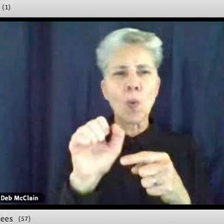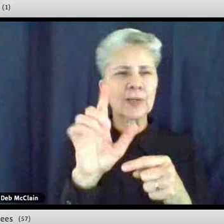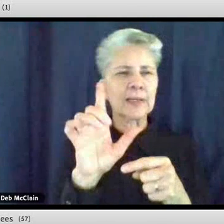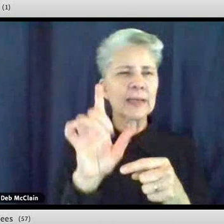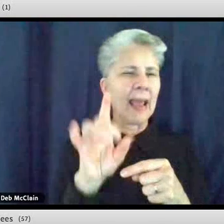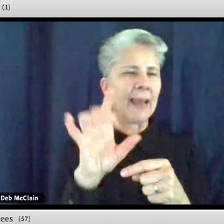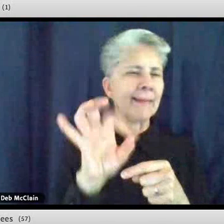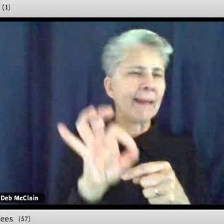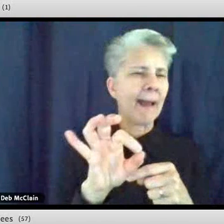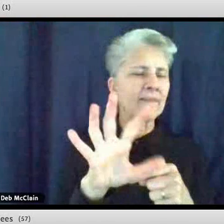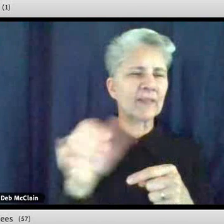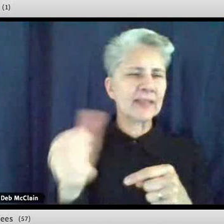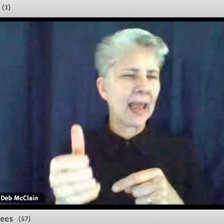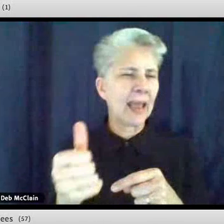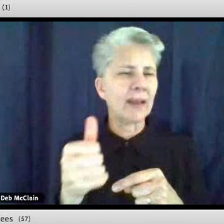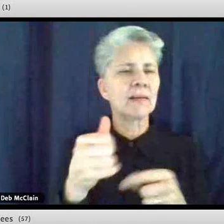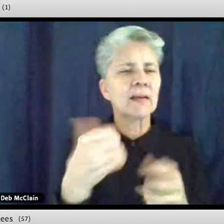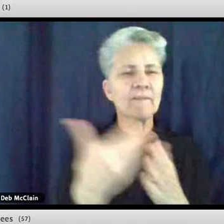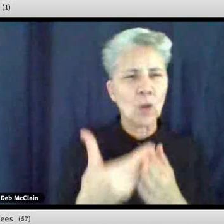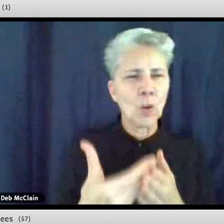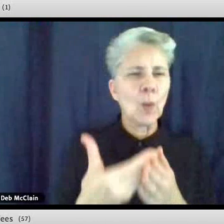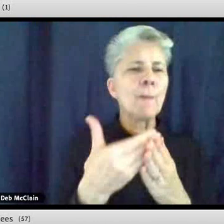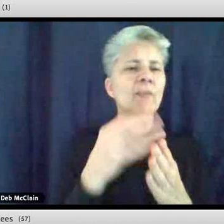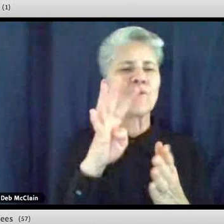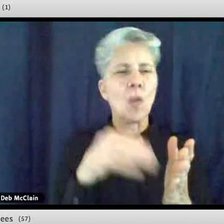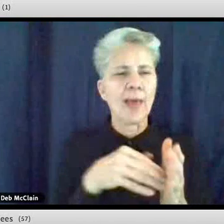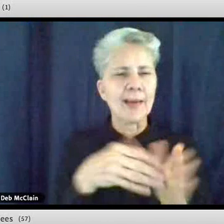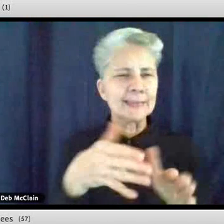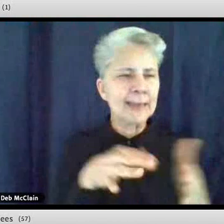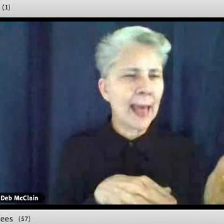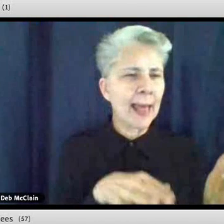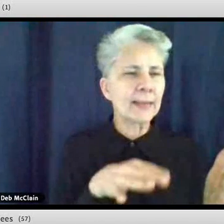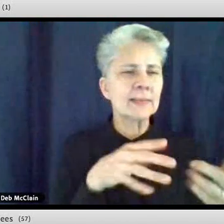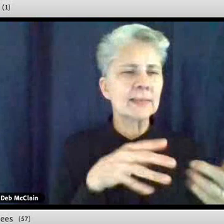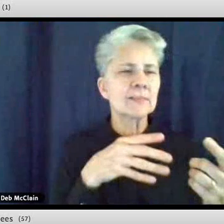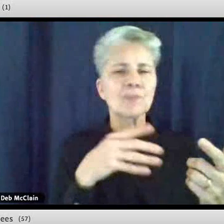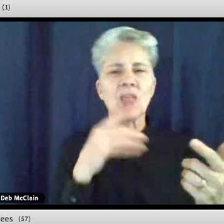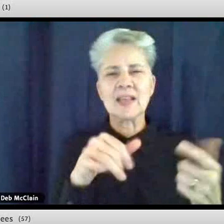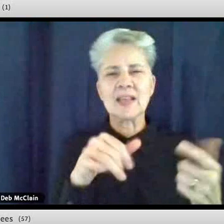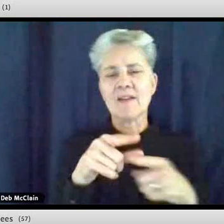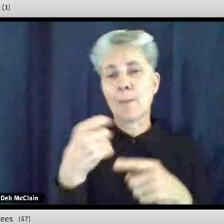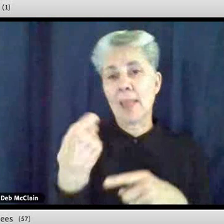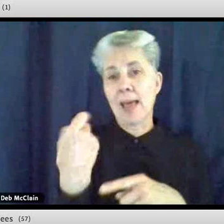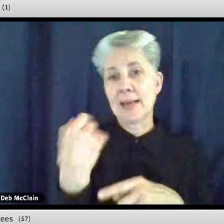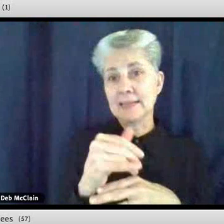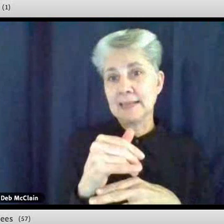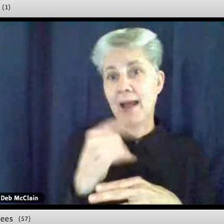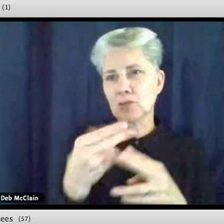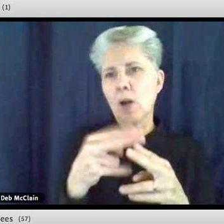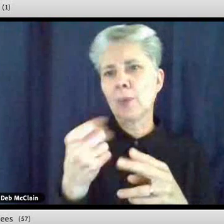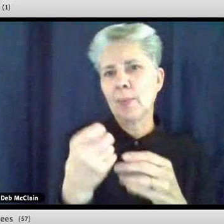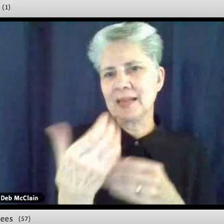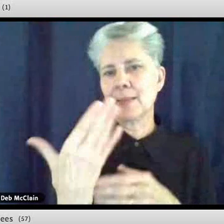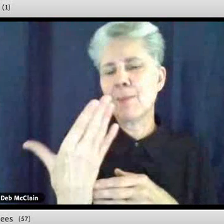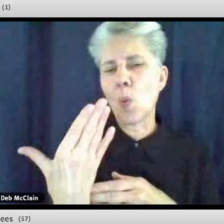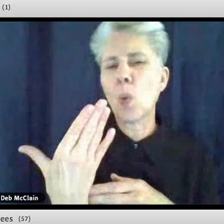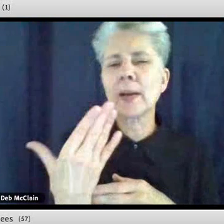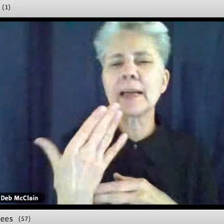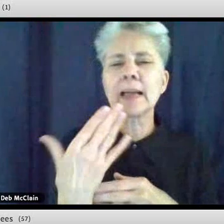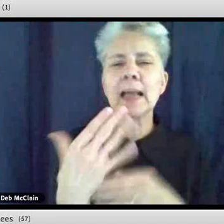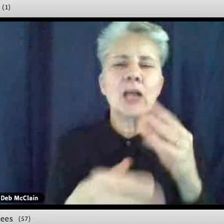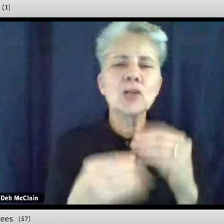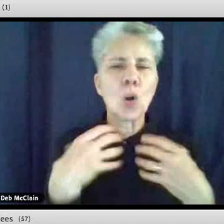189,510 confirmed, 4,000 deaths, and this is as of last night. It's gone up a little bit this morning, and total